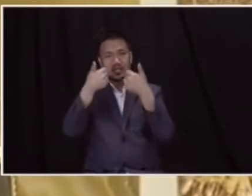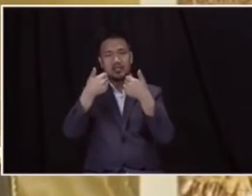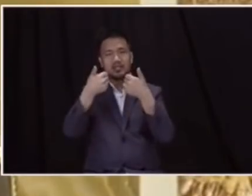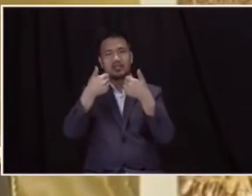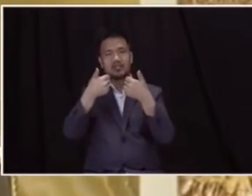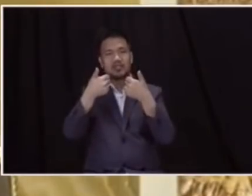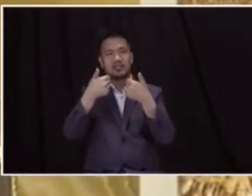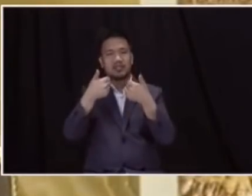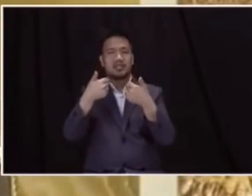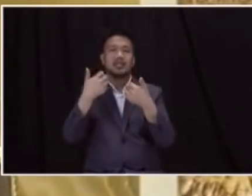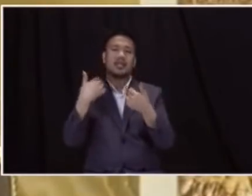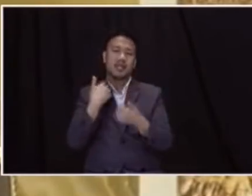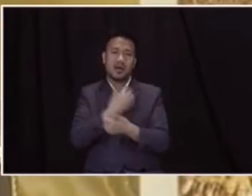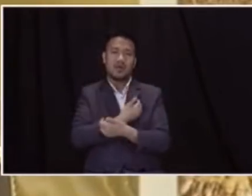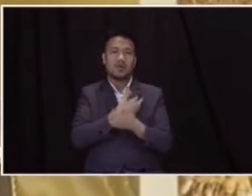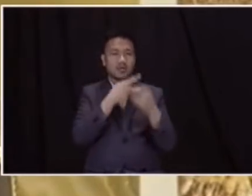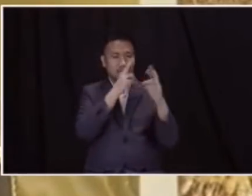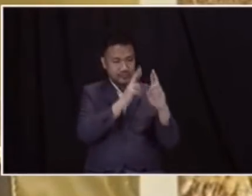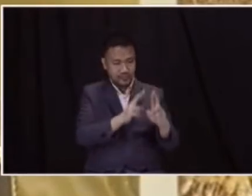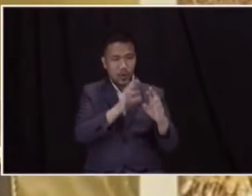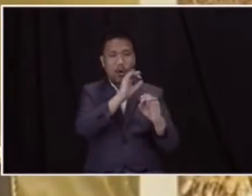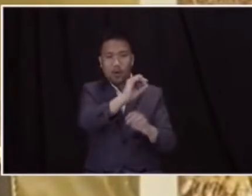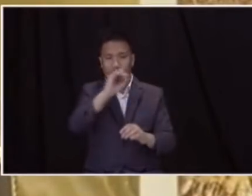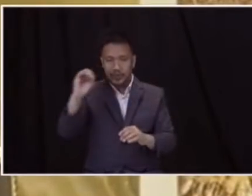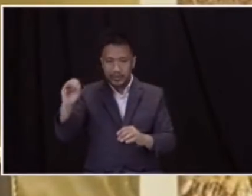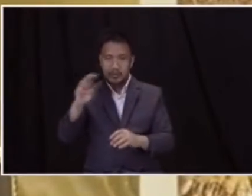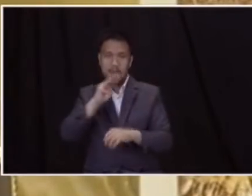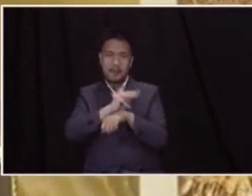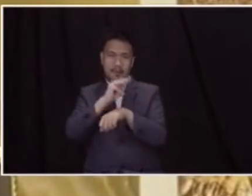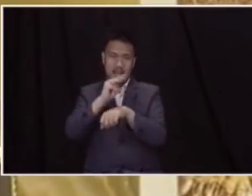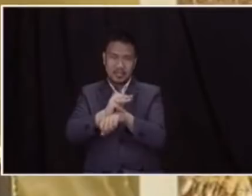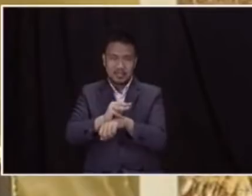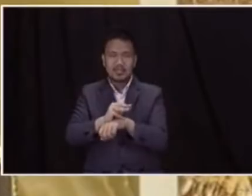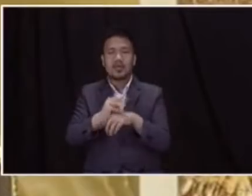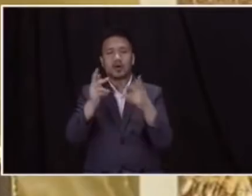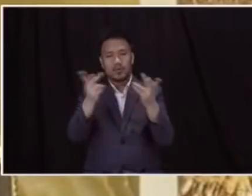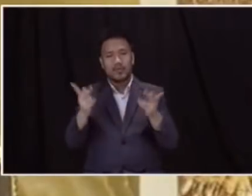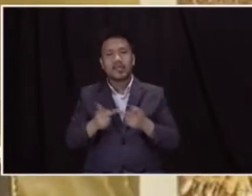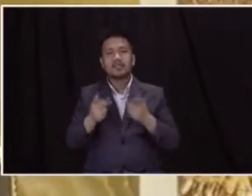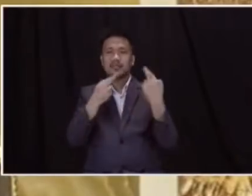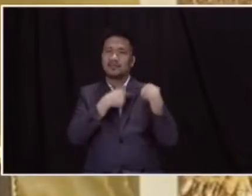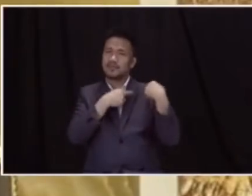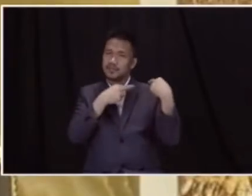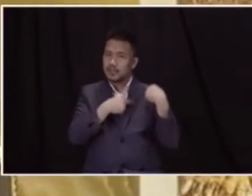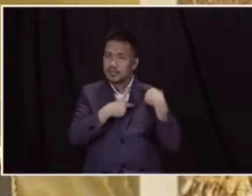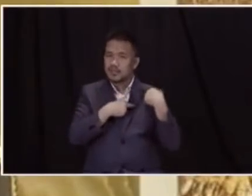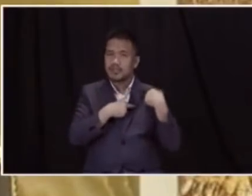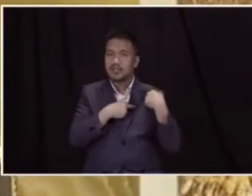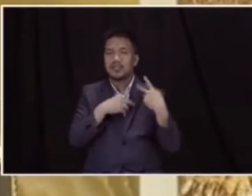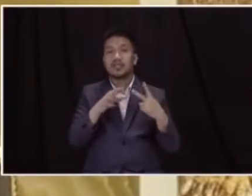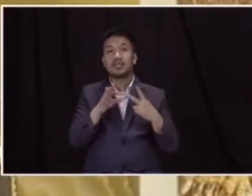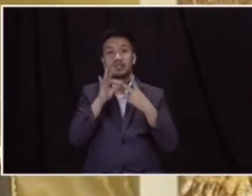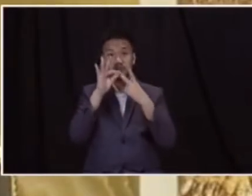such a challenge, in our respective ministry or area of responsibility, especially for